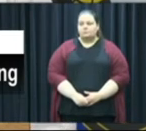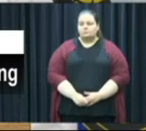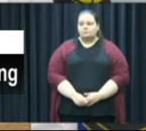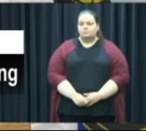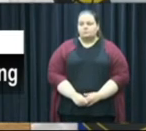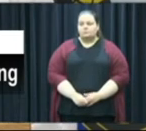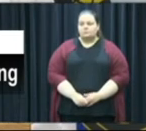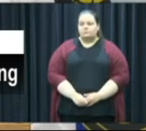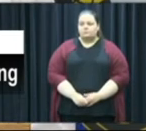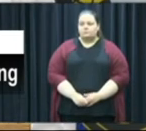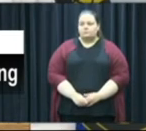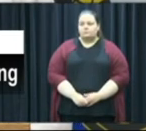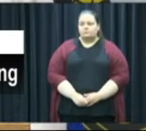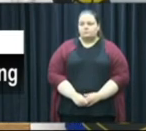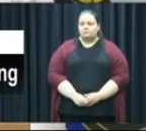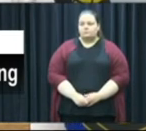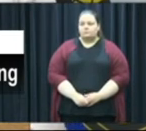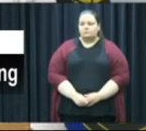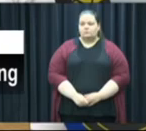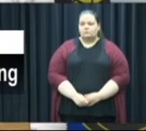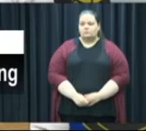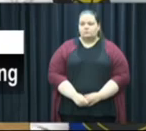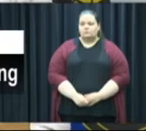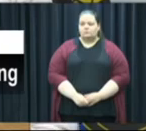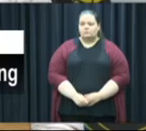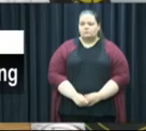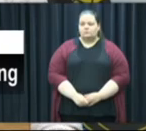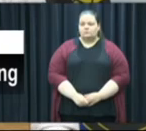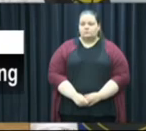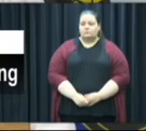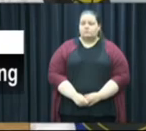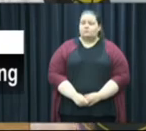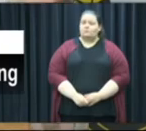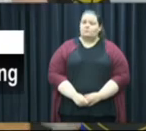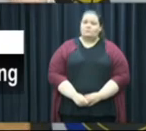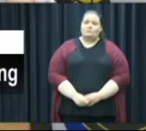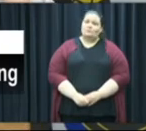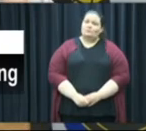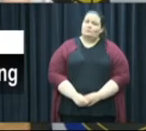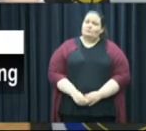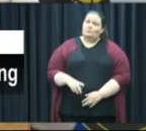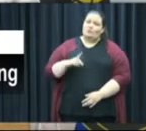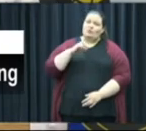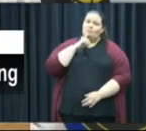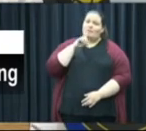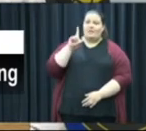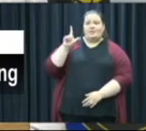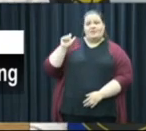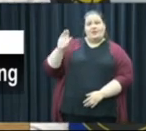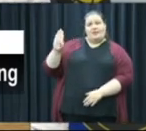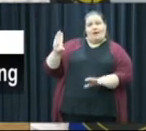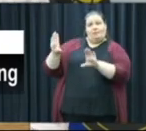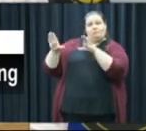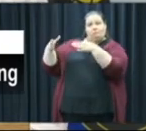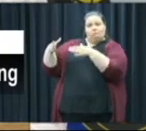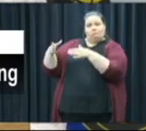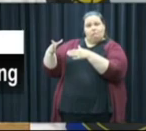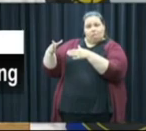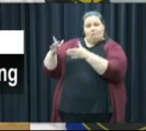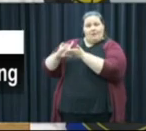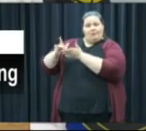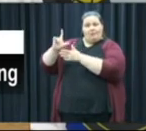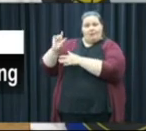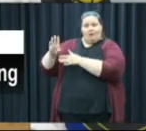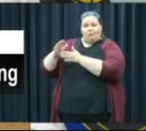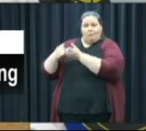continuer de contrôler la propagation de ce virus. We have had tremendous support from the laboratory teams around this province, and